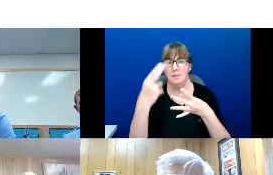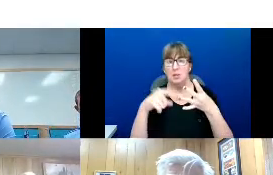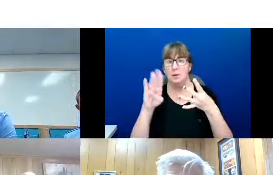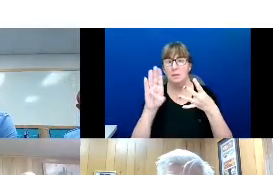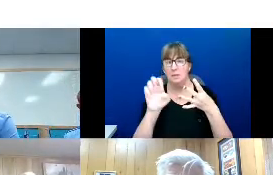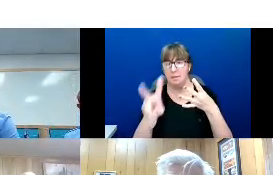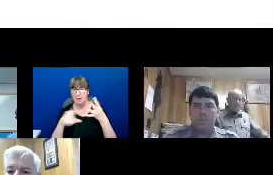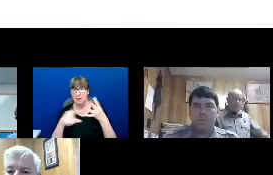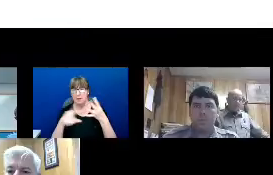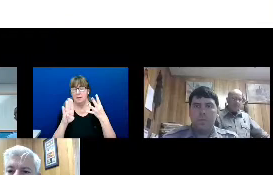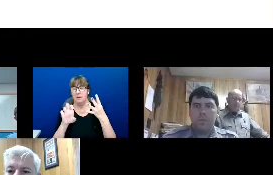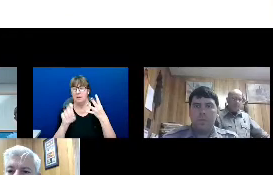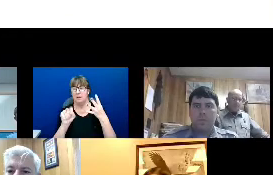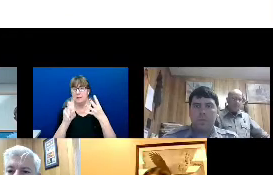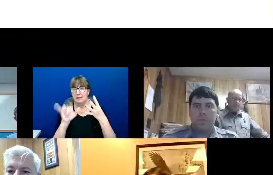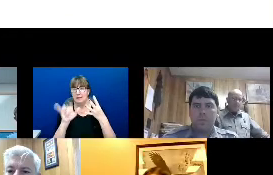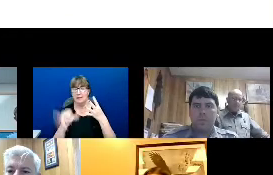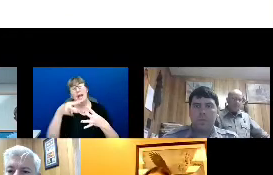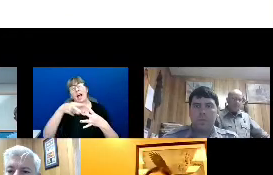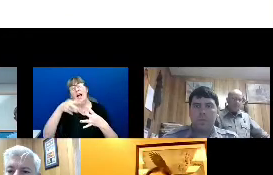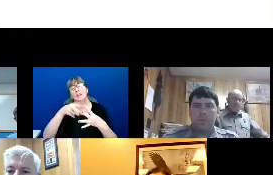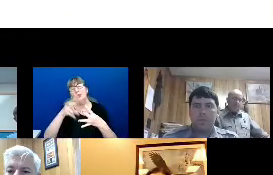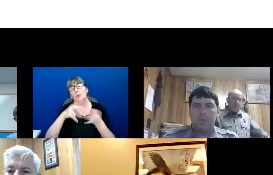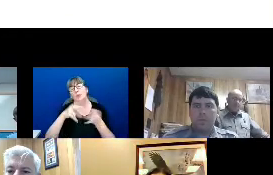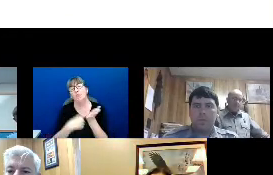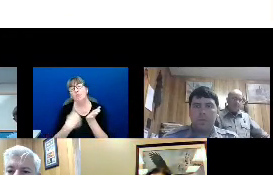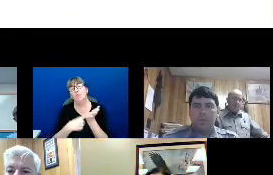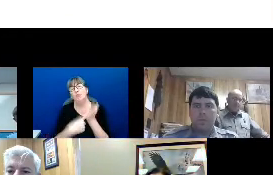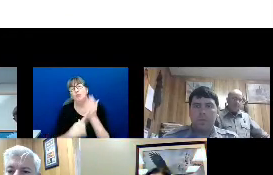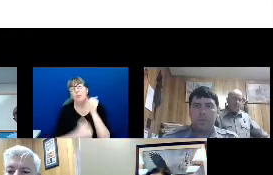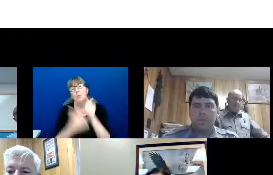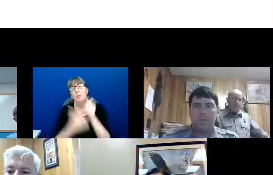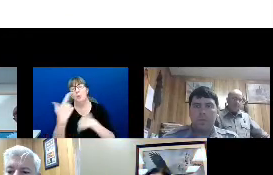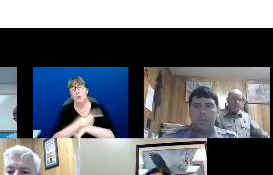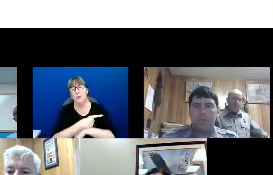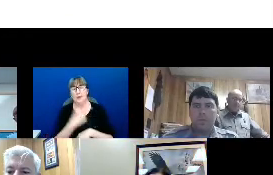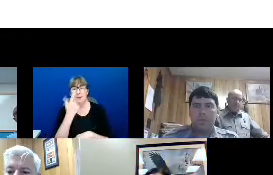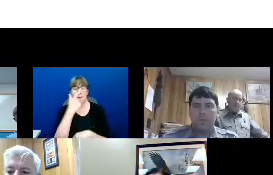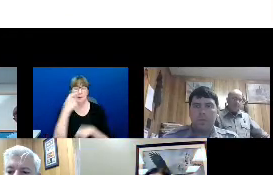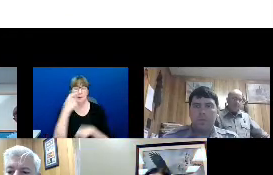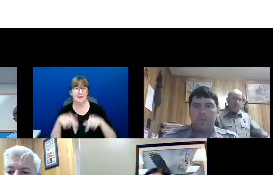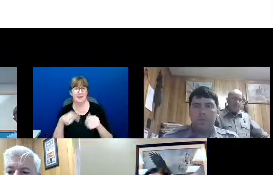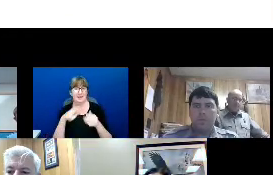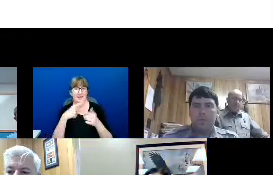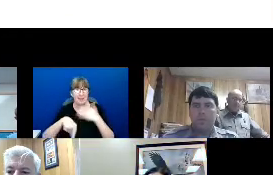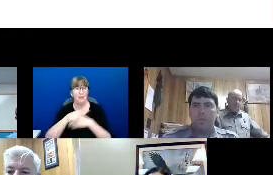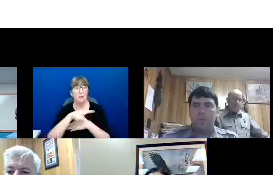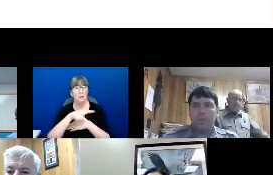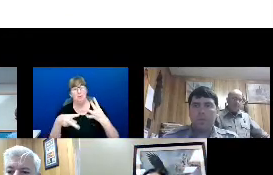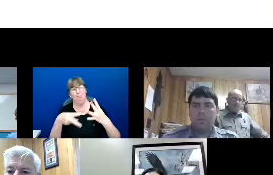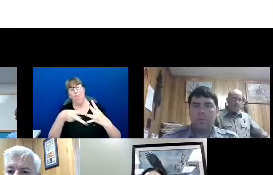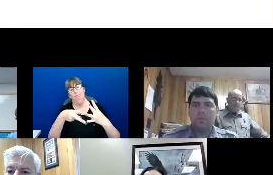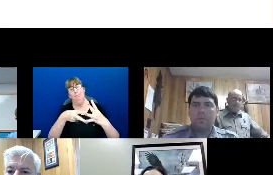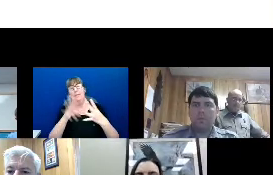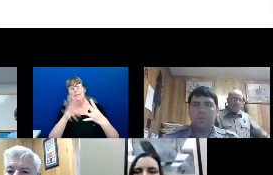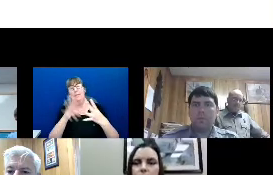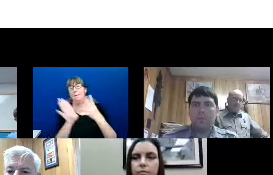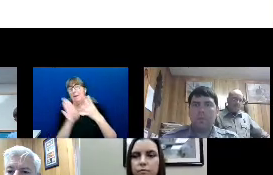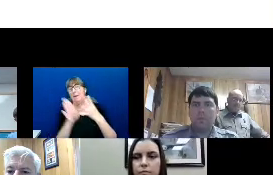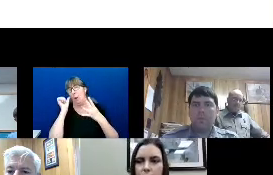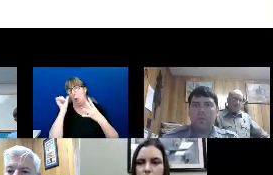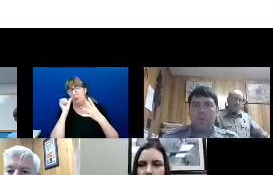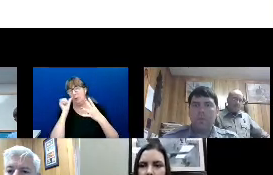because you're in for a good treat next week when the B&B girls, Bev and Betsy, do the website training on